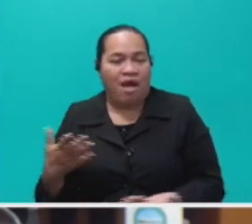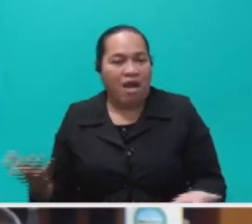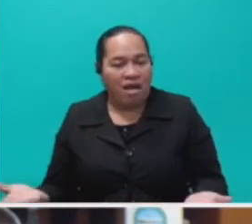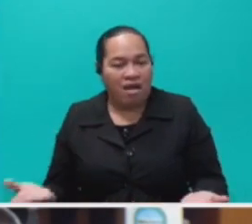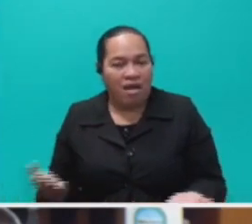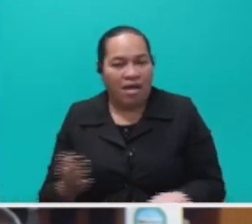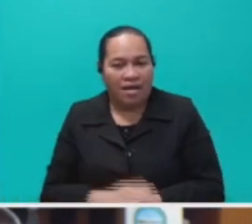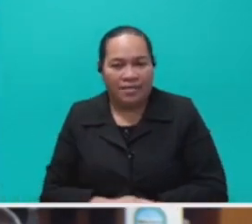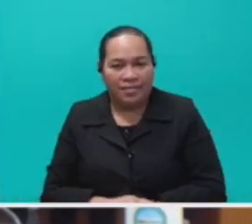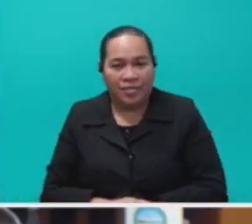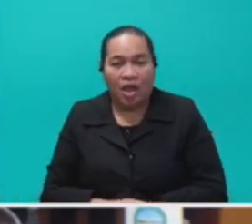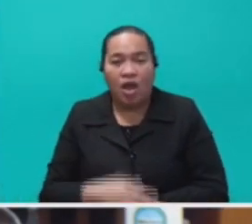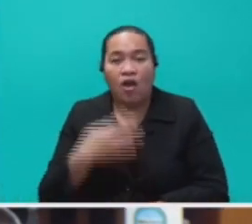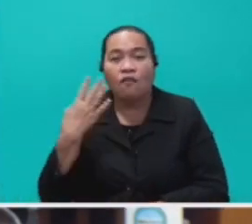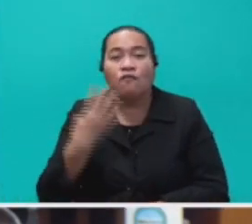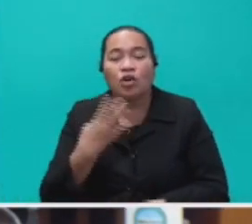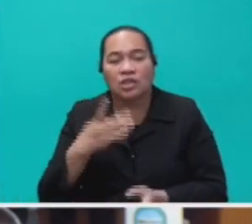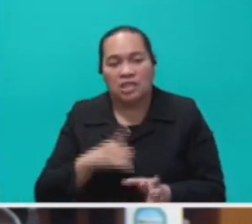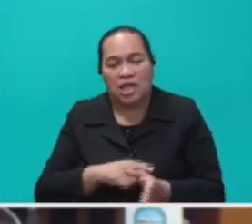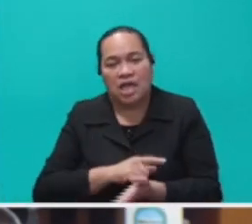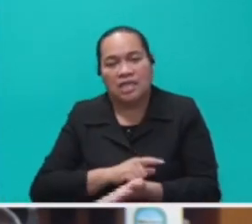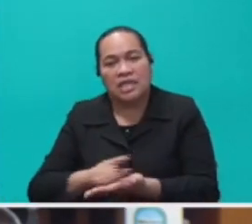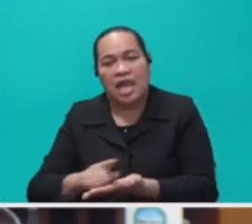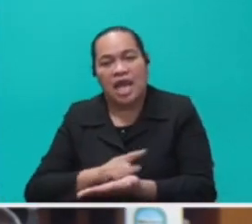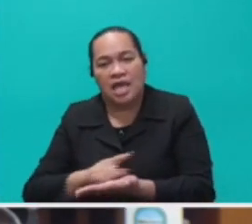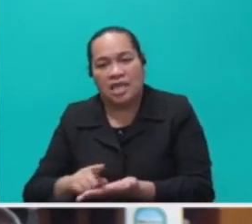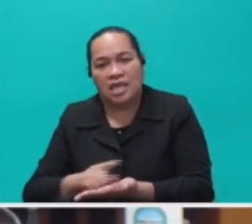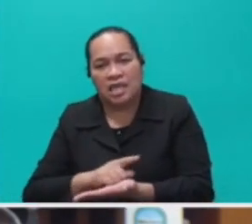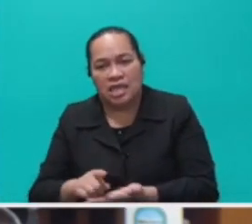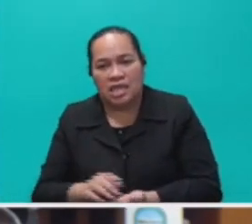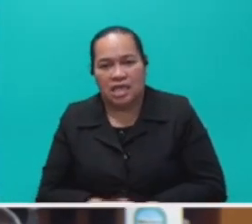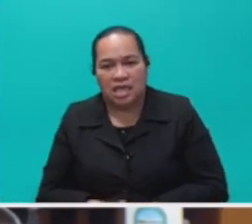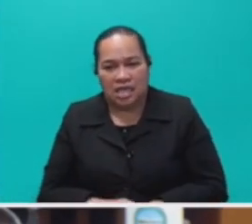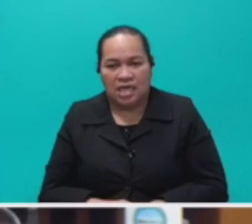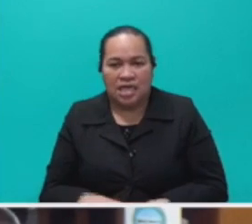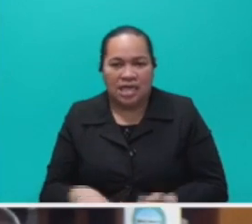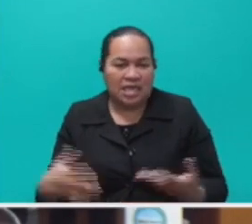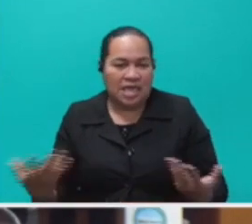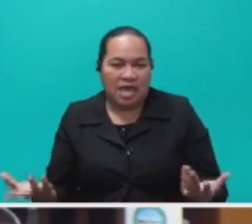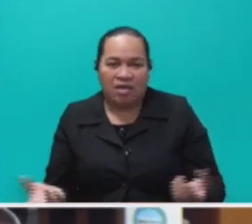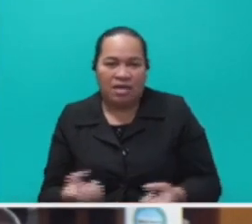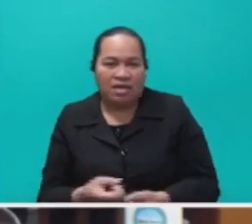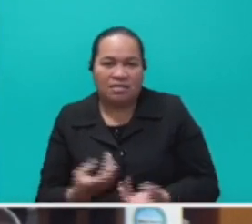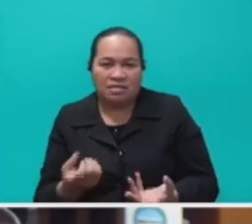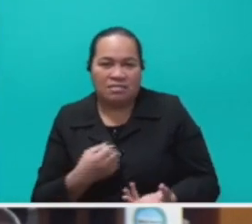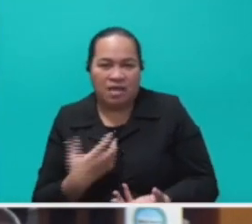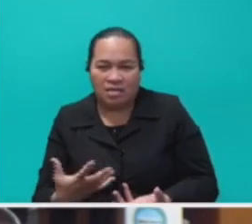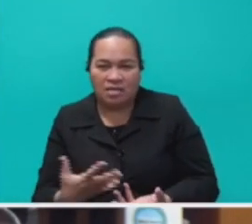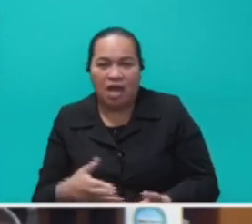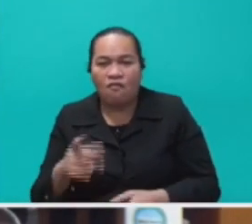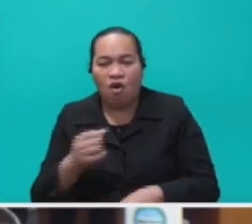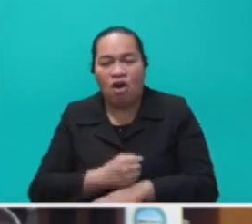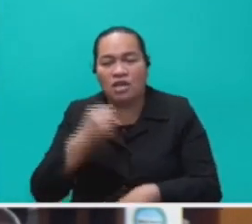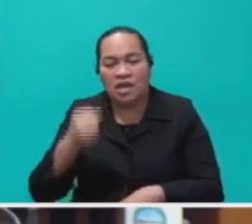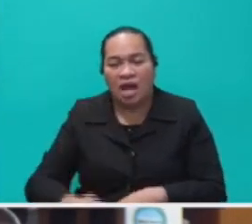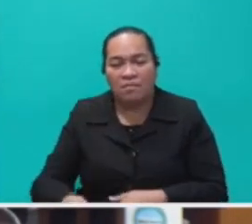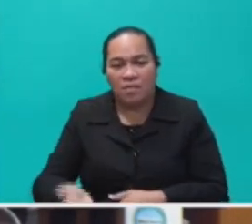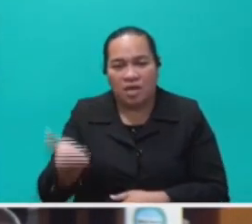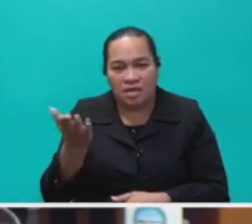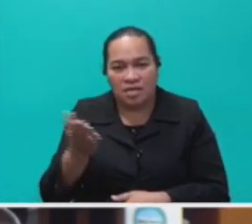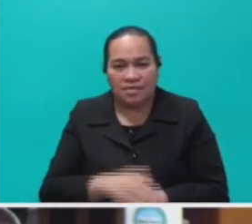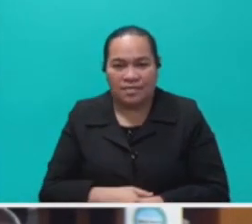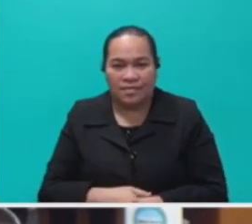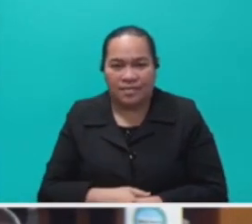Speaker, 14 years later, it is flabbergasting for the government